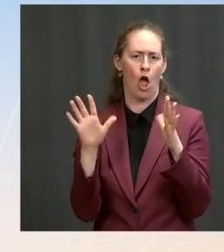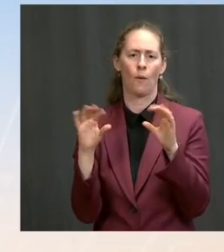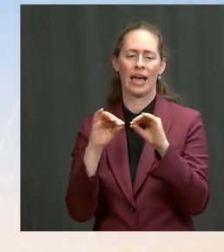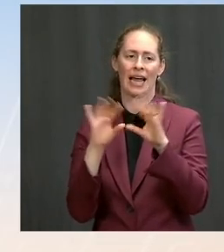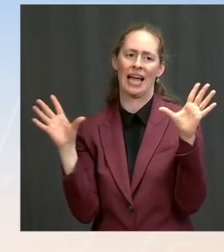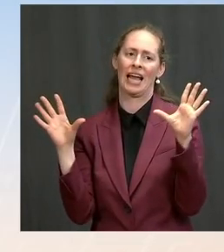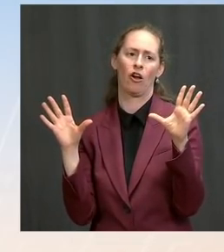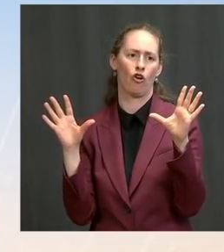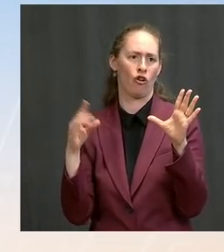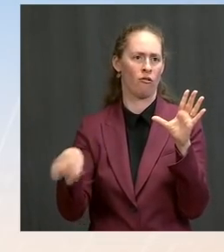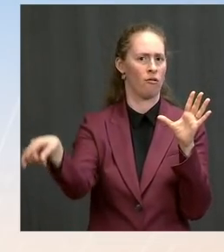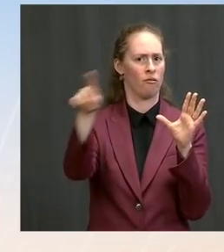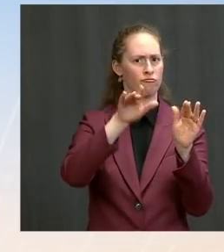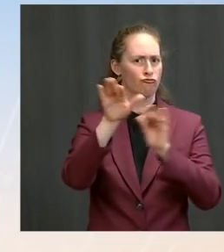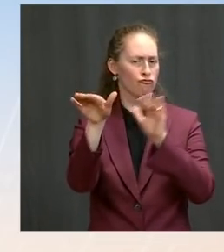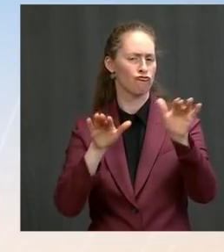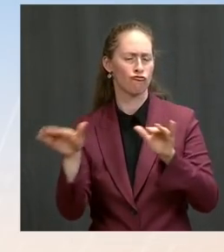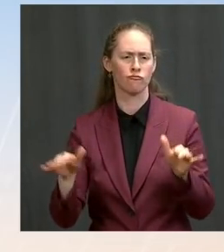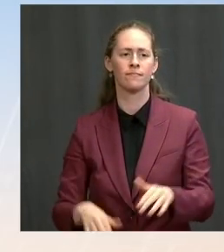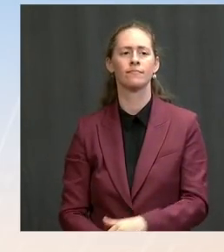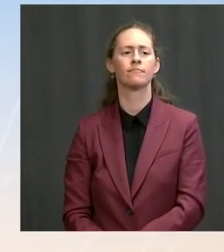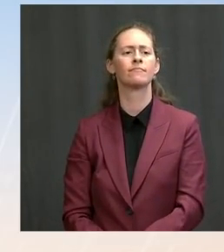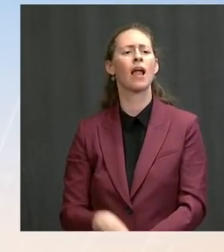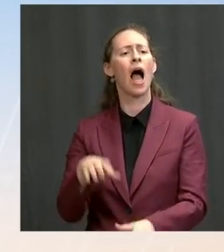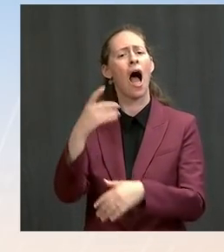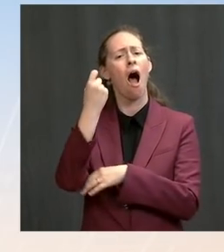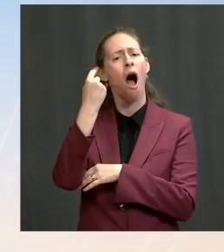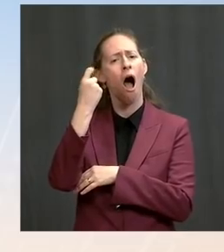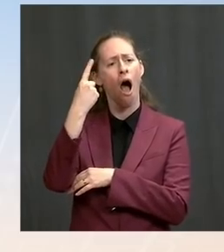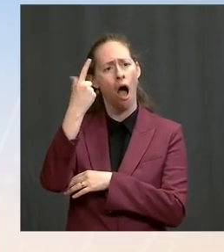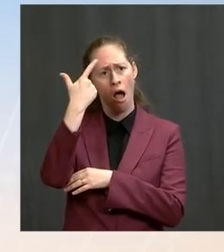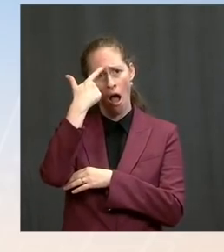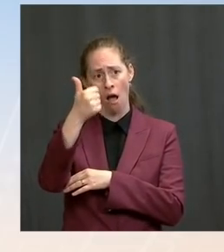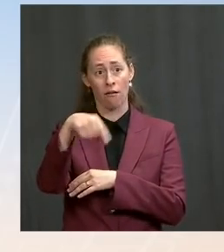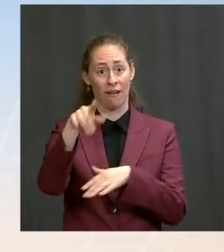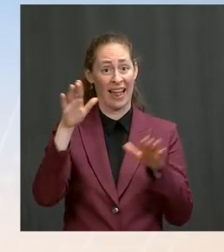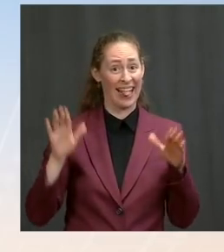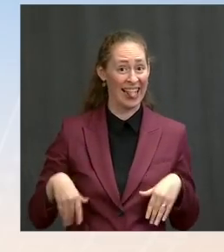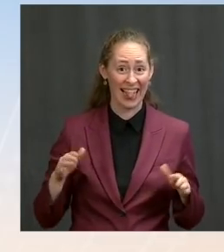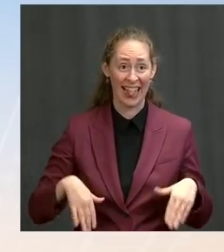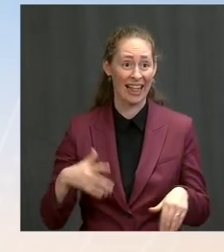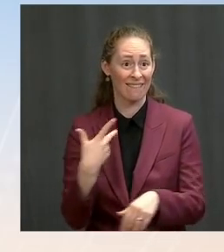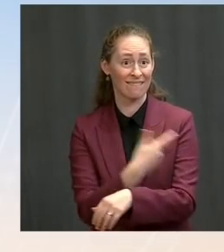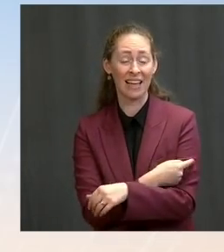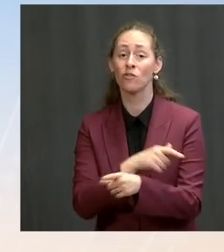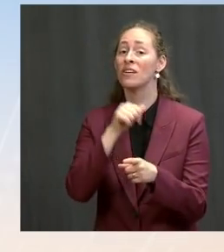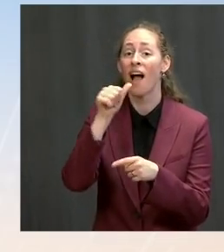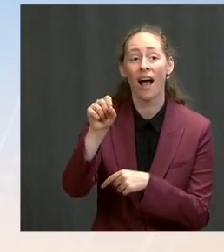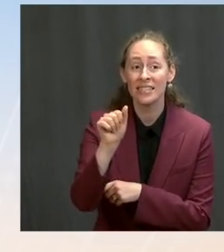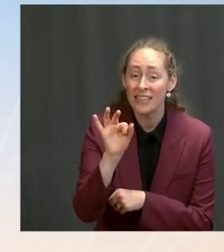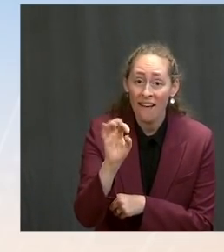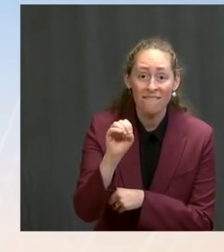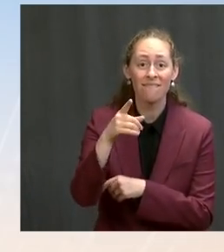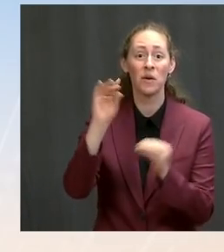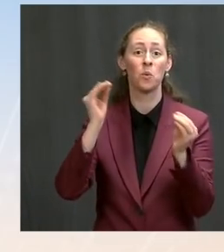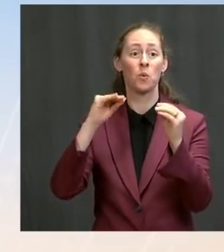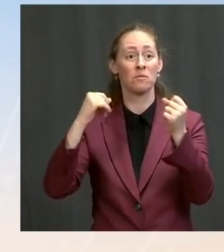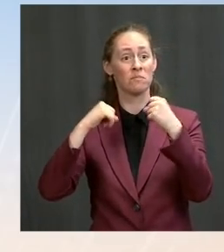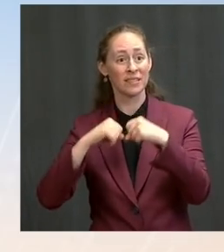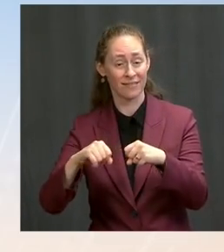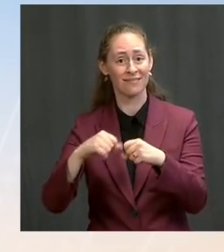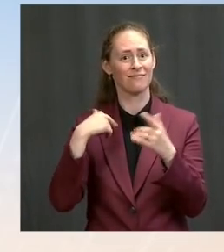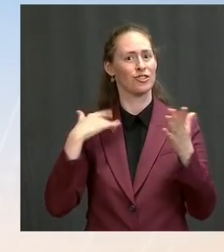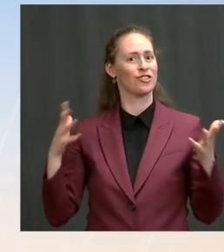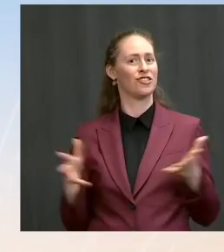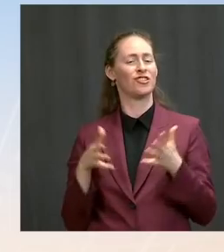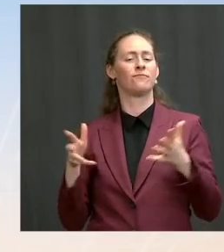about. Certainly, it's up to individuals. If you are not yet vaccinated, you are not safe and protected. That's why you should go get vaccinated. It's